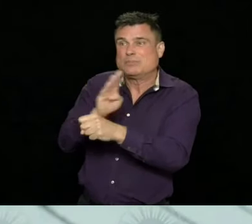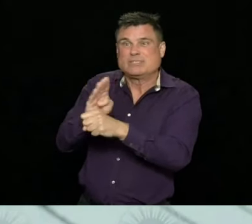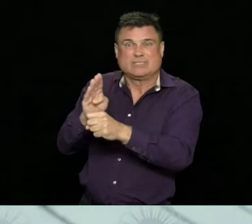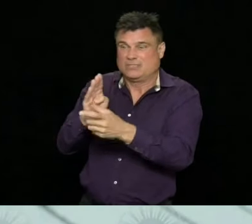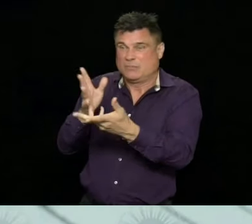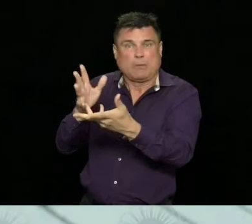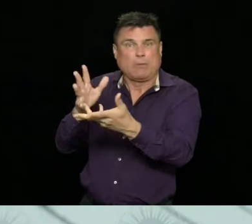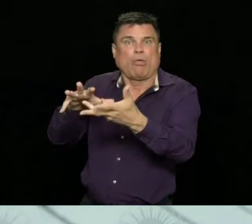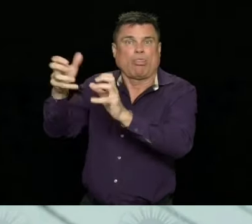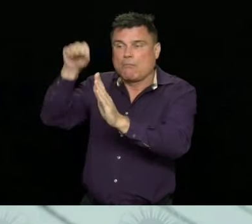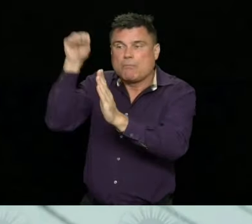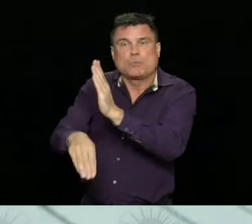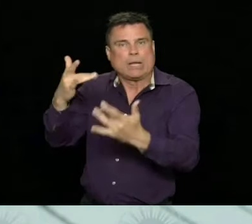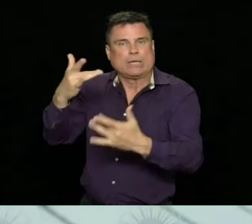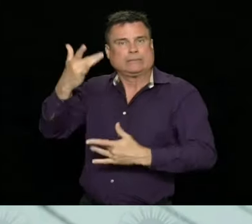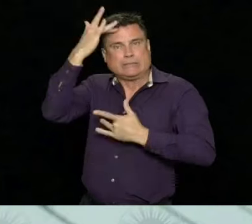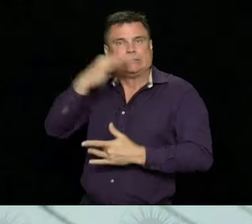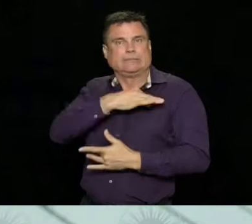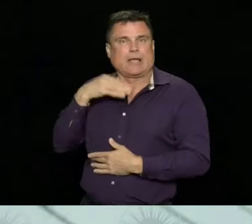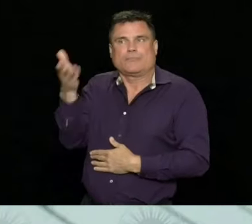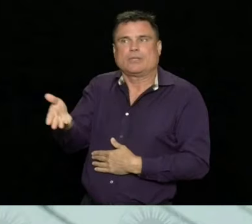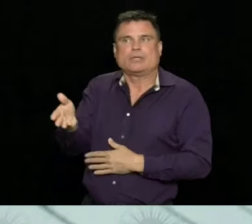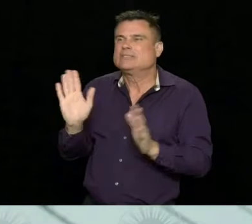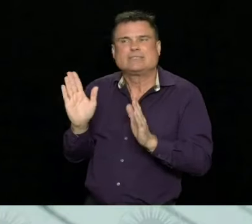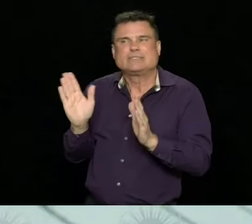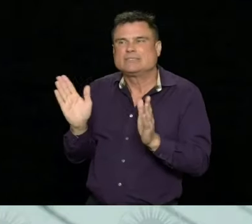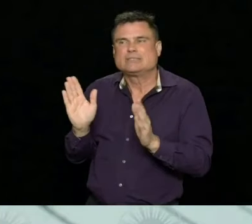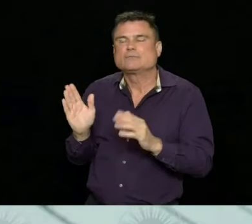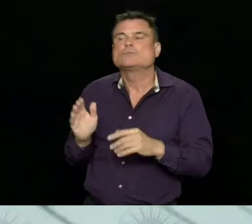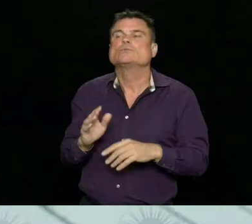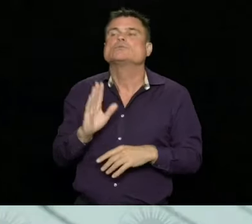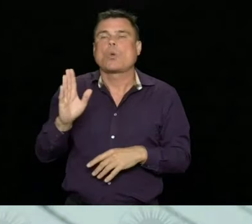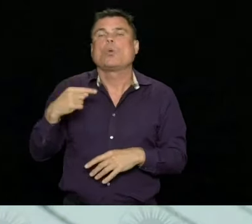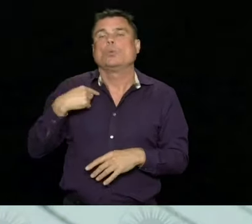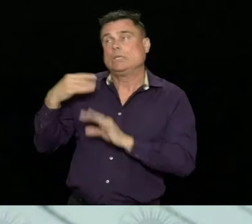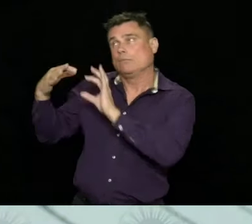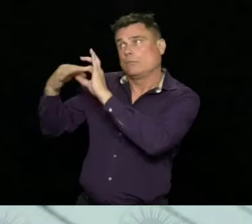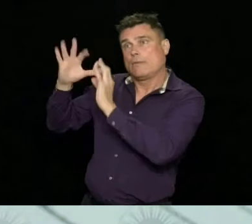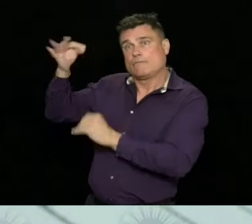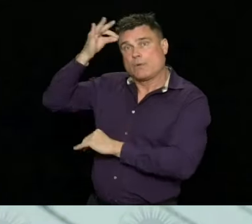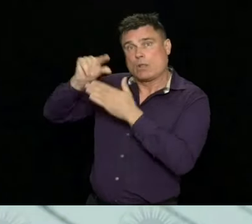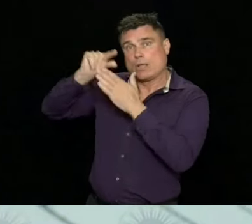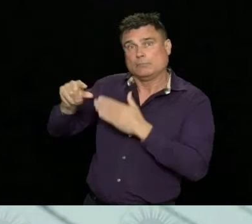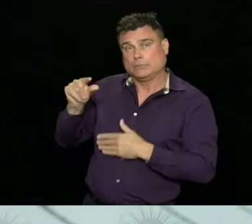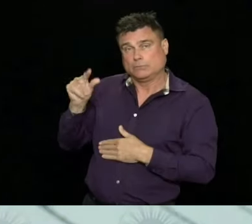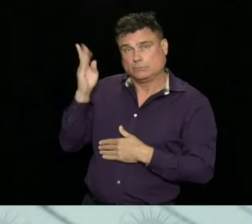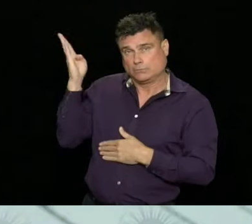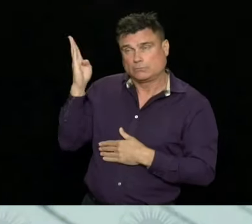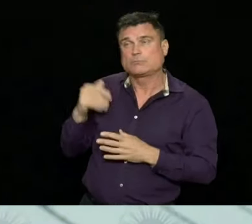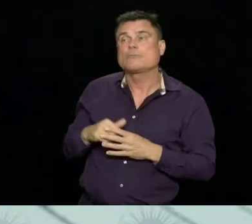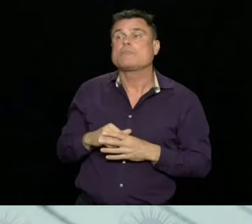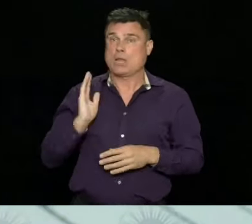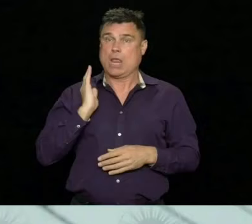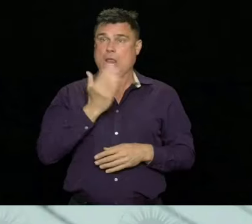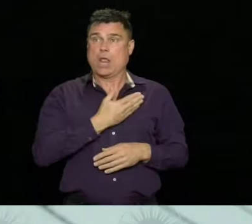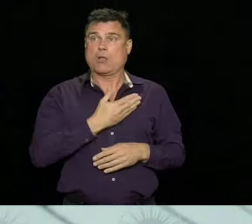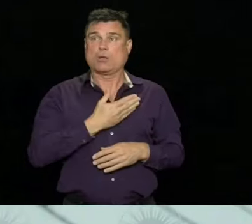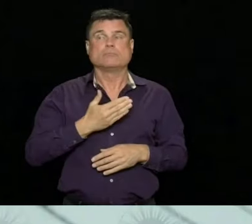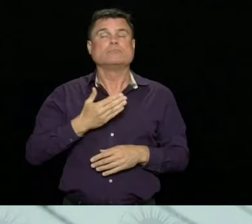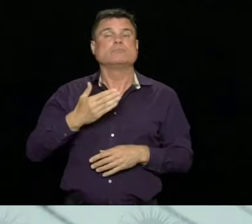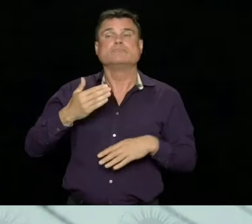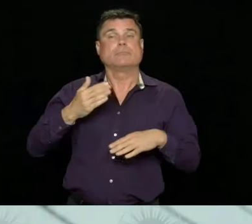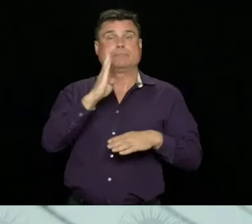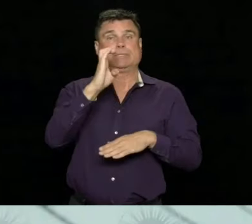government. Our premier is talking to the Prime Minister and our colleagues across the province, across the country,